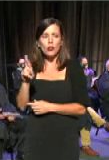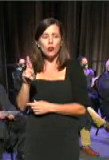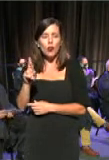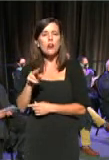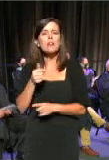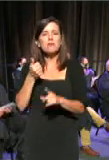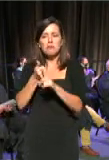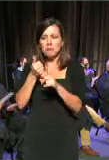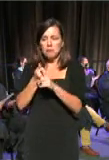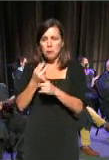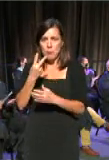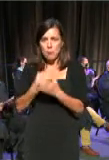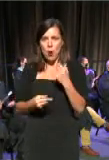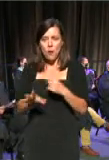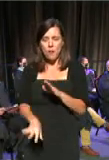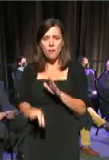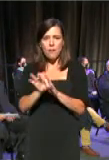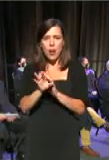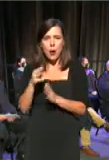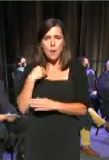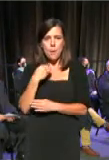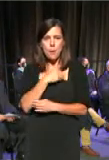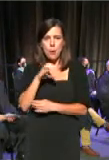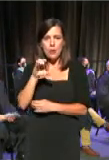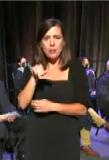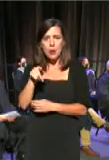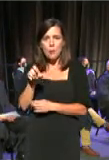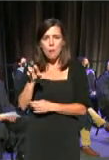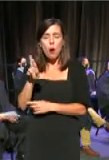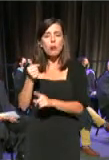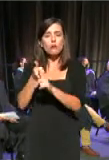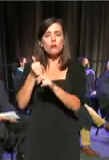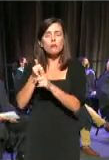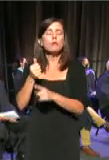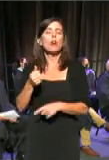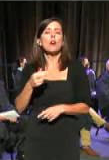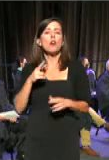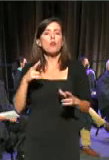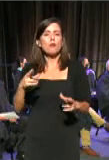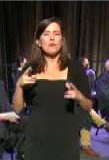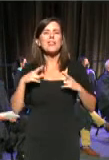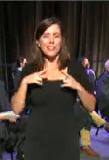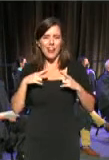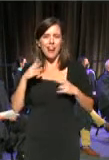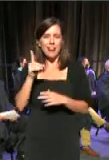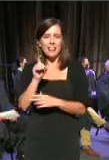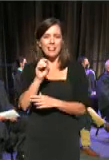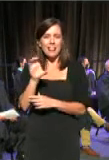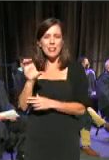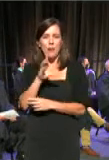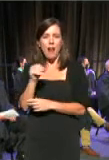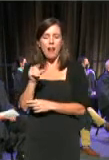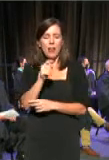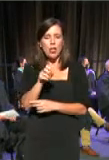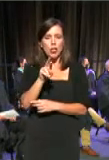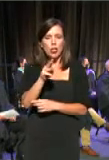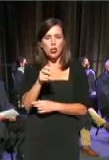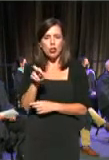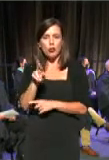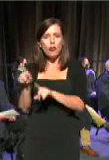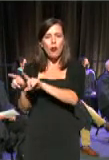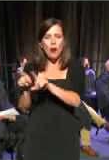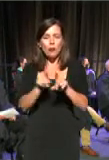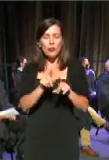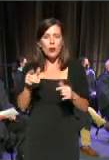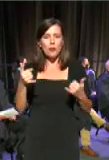is a founding member of Cypress Park and served as a counselor before retiring in December. And Mr. Turner is a founding member of Cypress Park